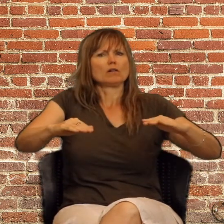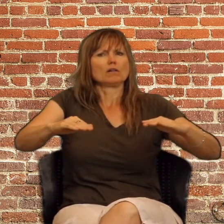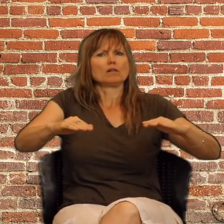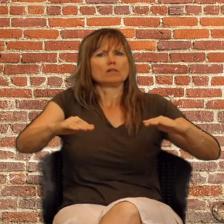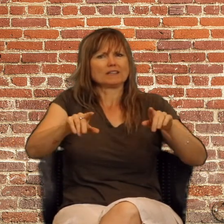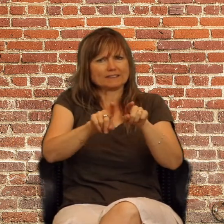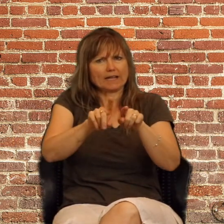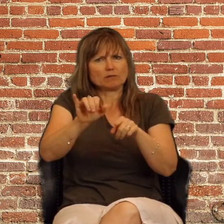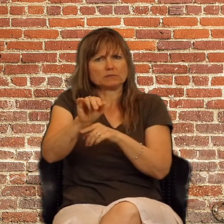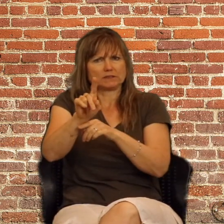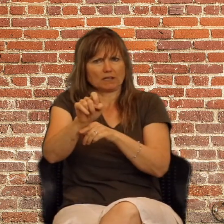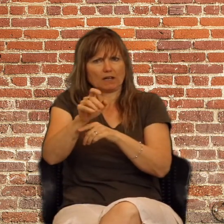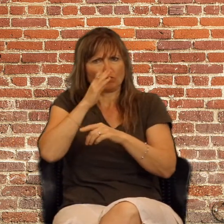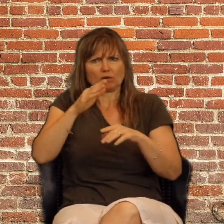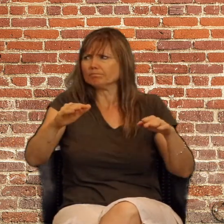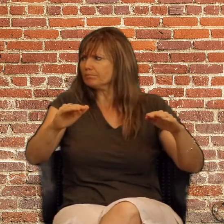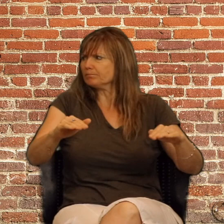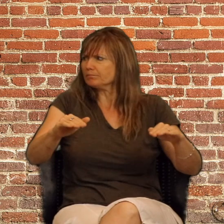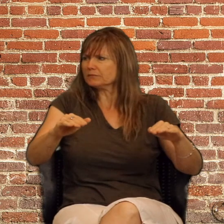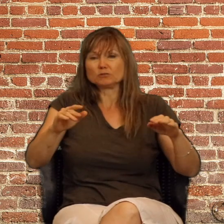the pockets are going to be stuck there.